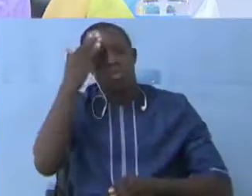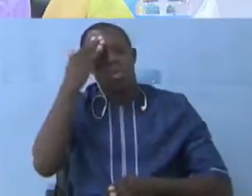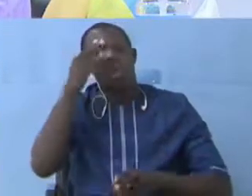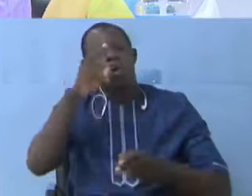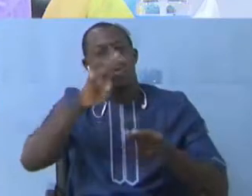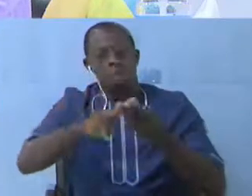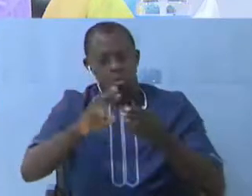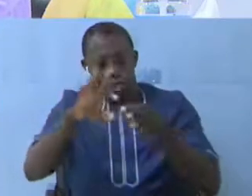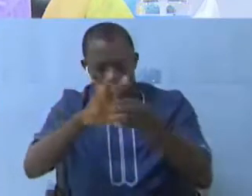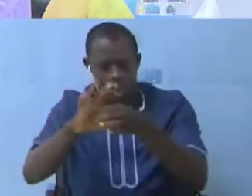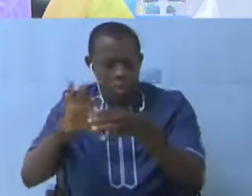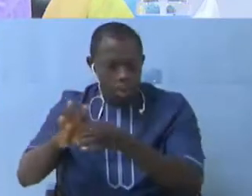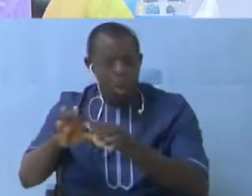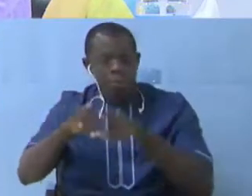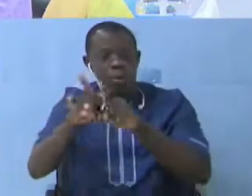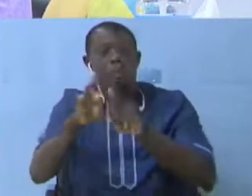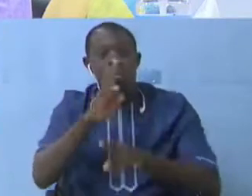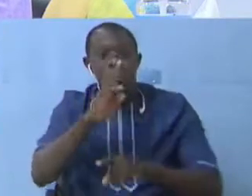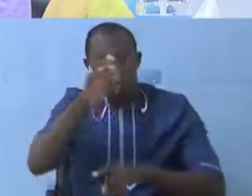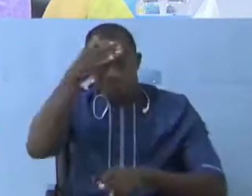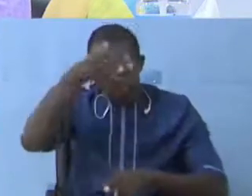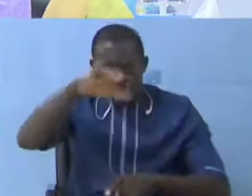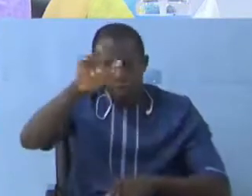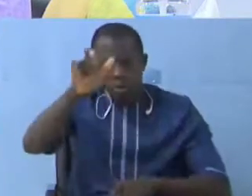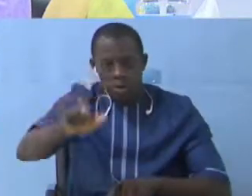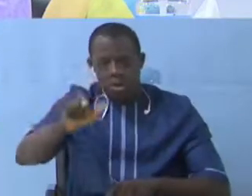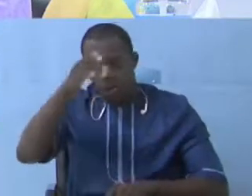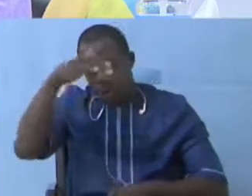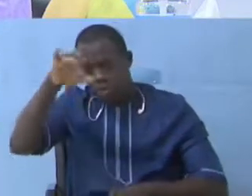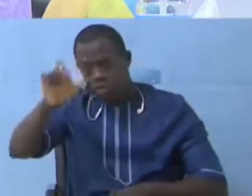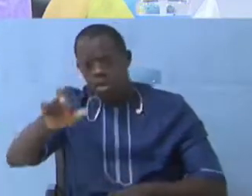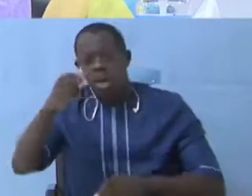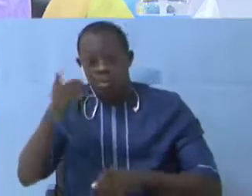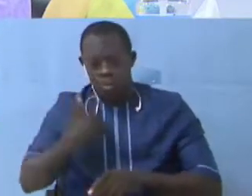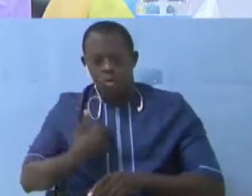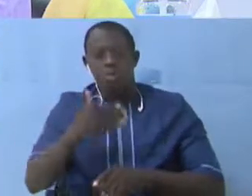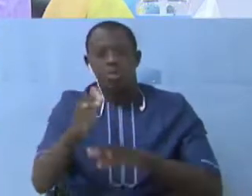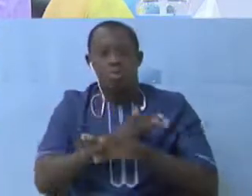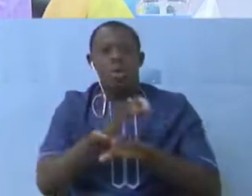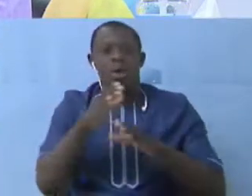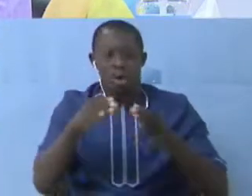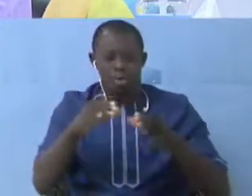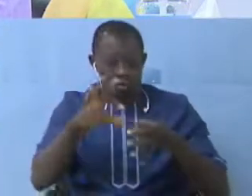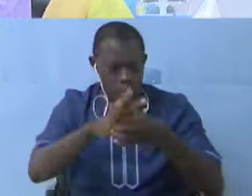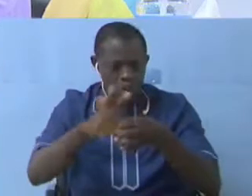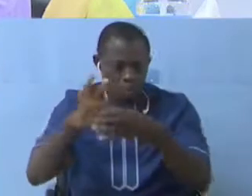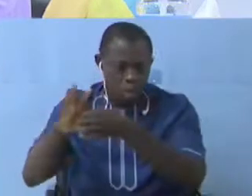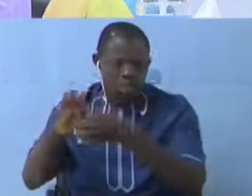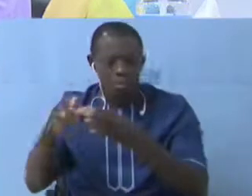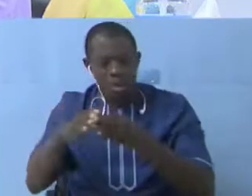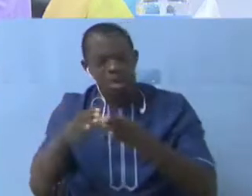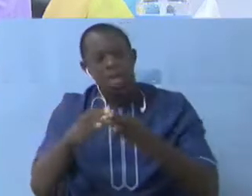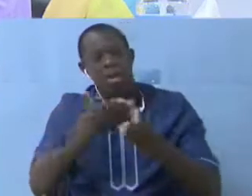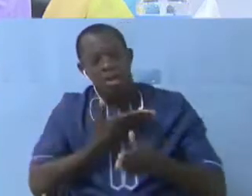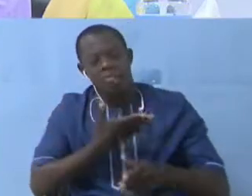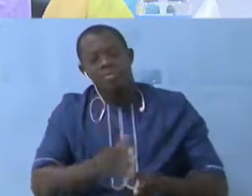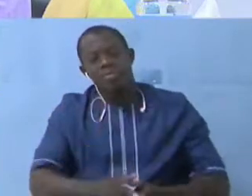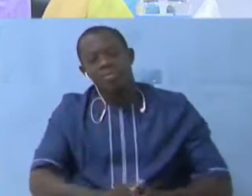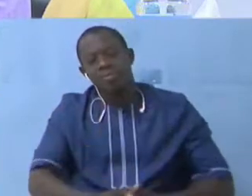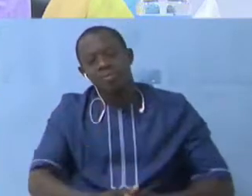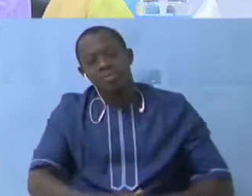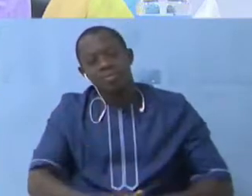the commissioners. Jokkoo naa connect commission boobu ak itamit nag amoon naa itamit xam-xam ci anam gi nga xam ne noonu la ñooy